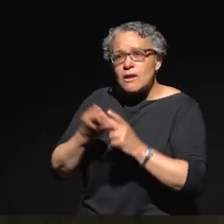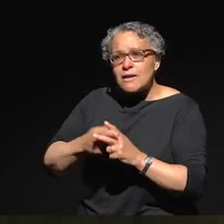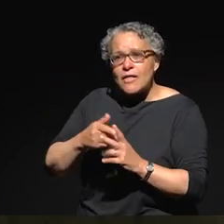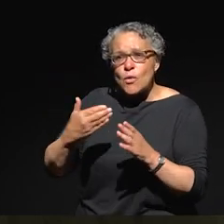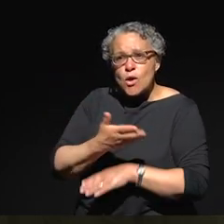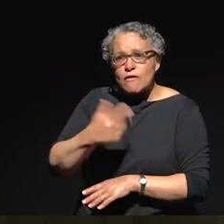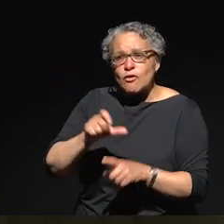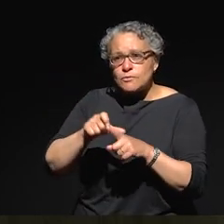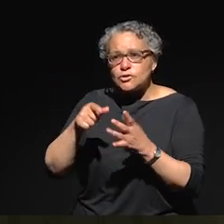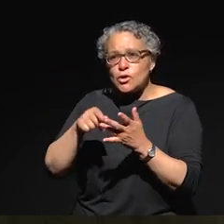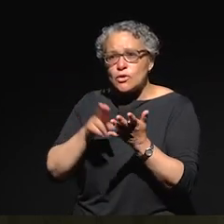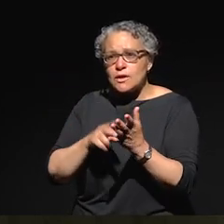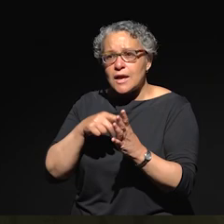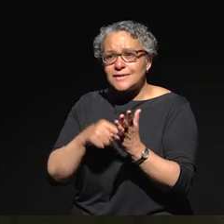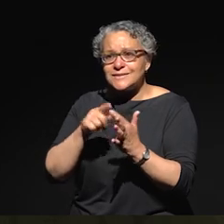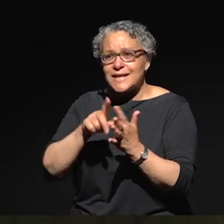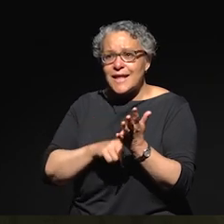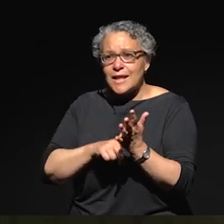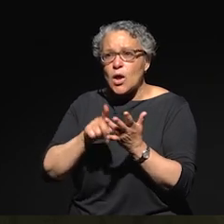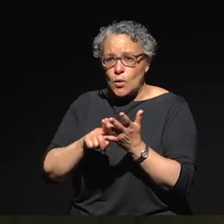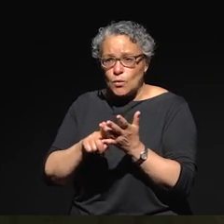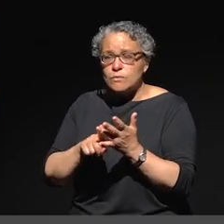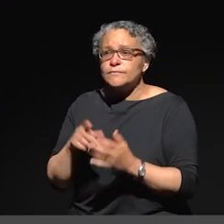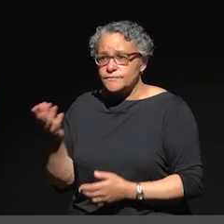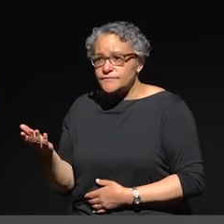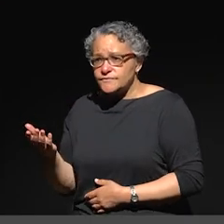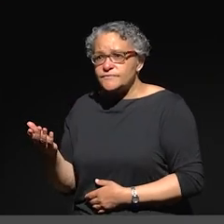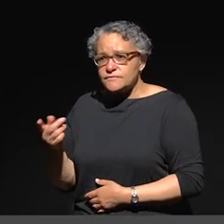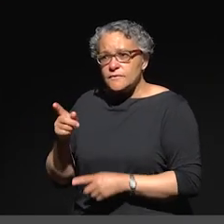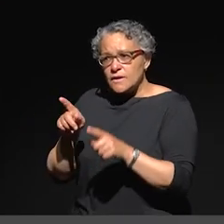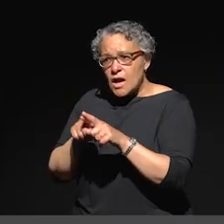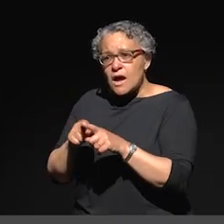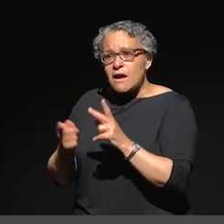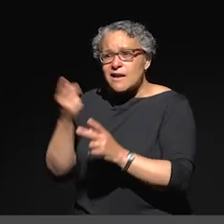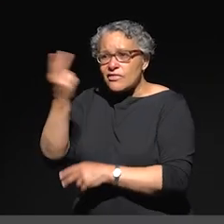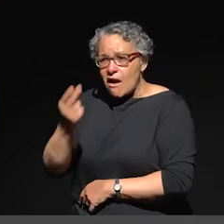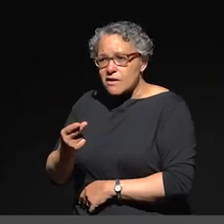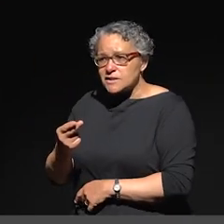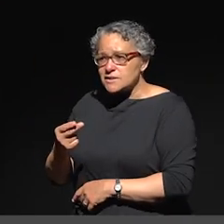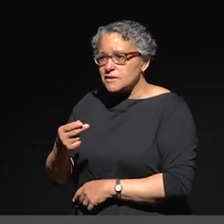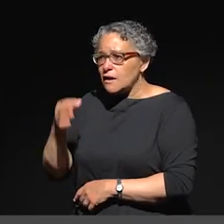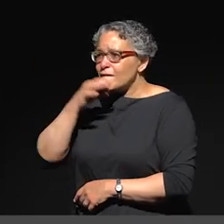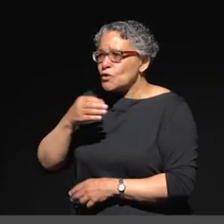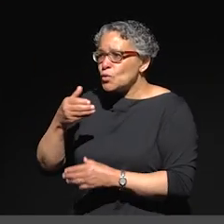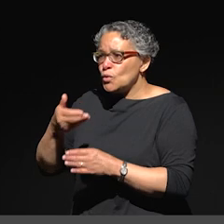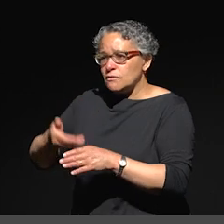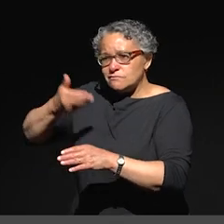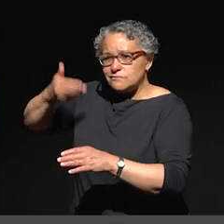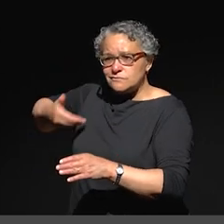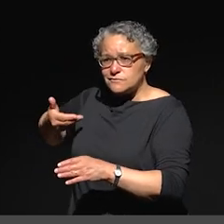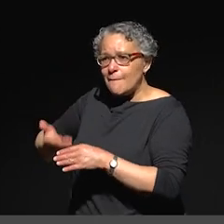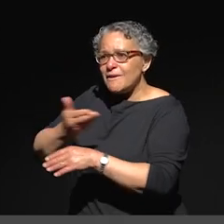sculptural release by Donatello, which was seen across Florence, of course, an artist several generations before Raphael. But it reveals that he's always looking